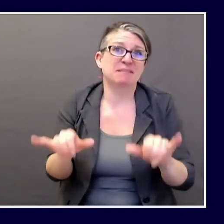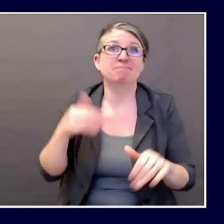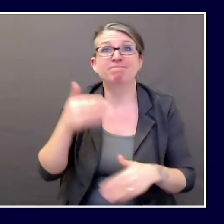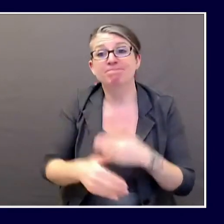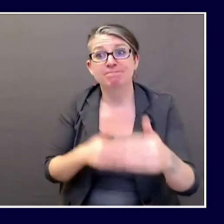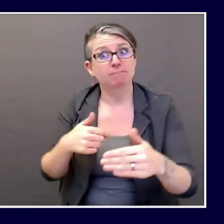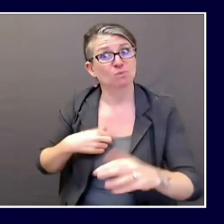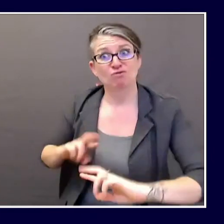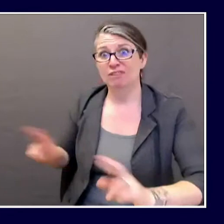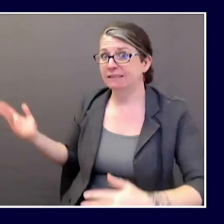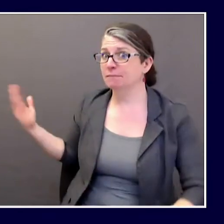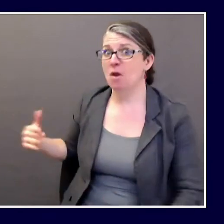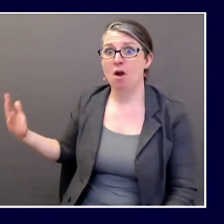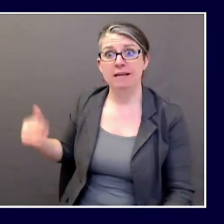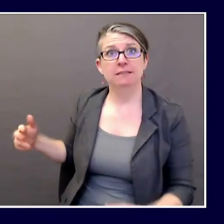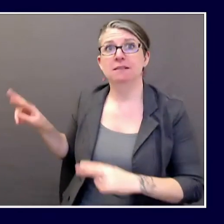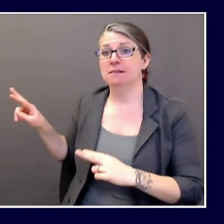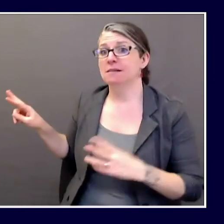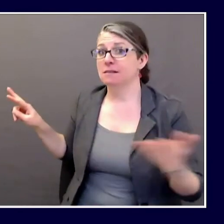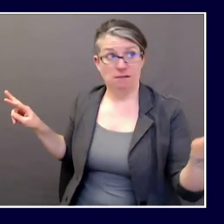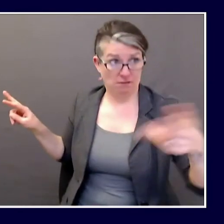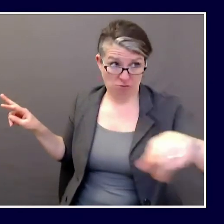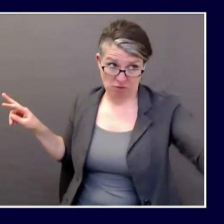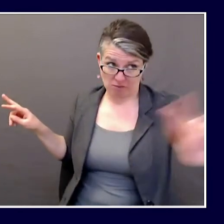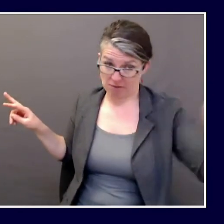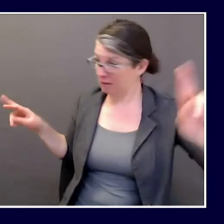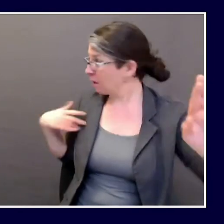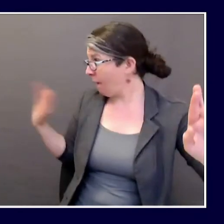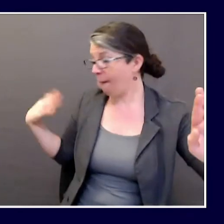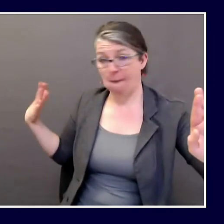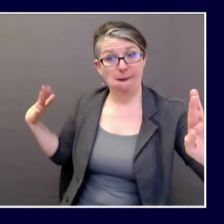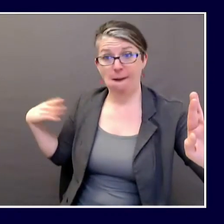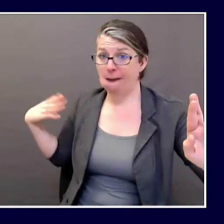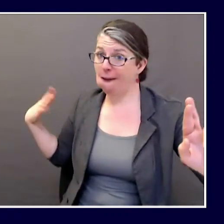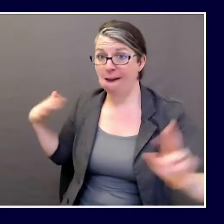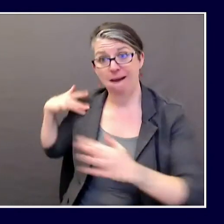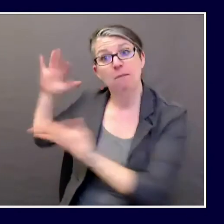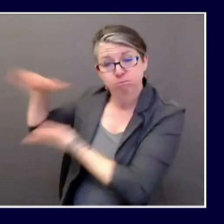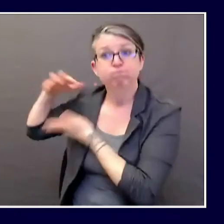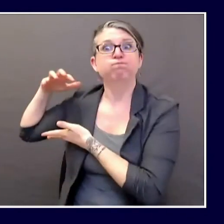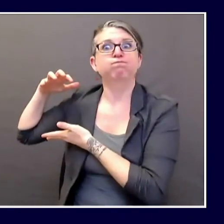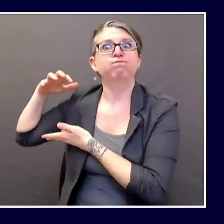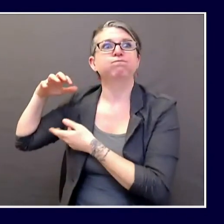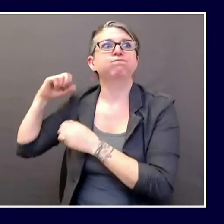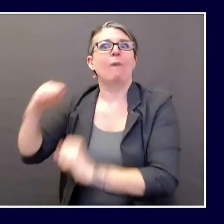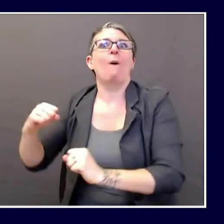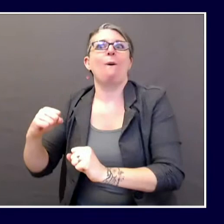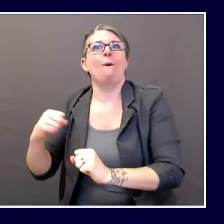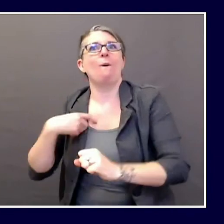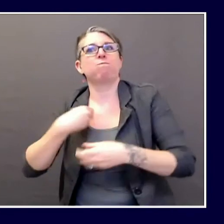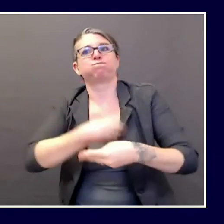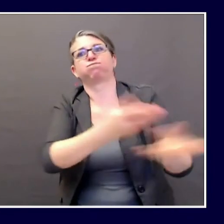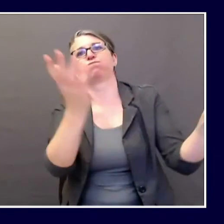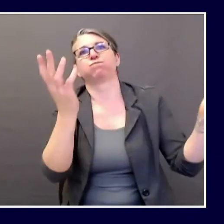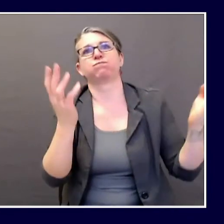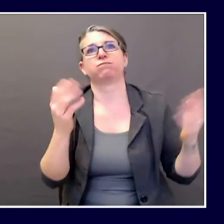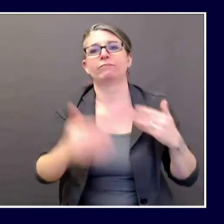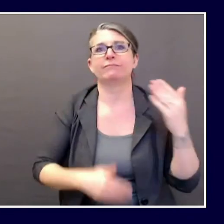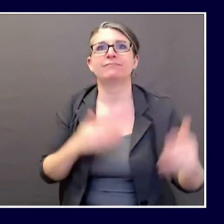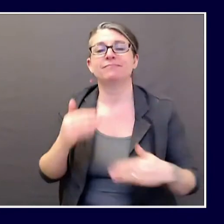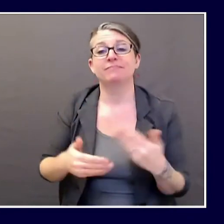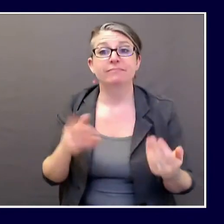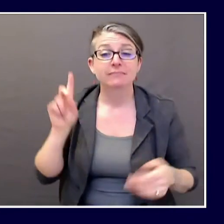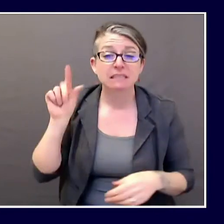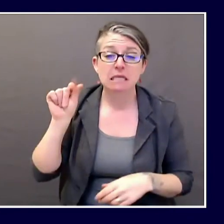fill up to capacity every single day. But I can't make you a promise that that's going to be June 8th or May 24th